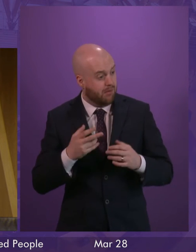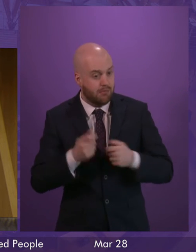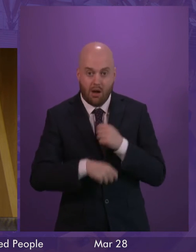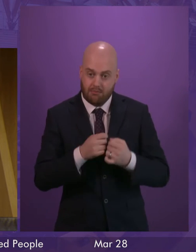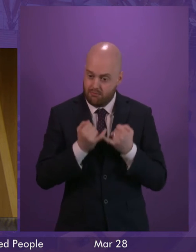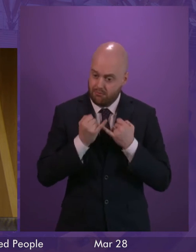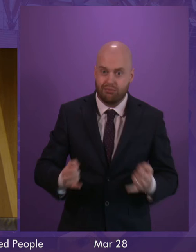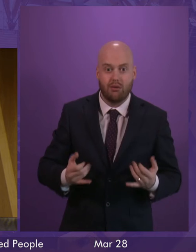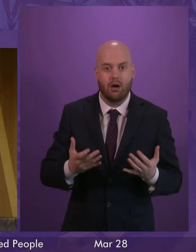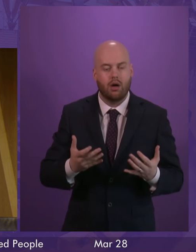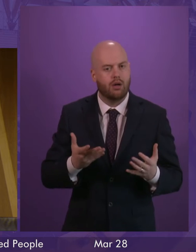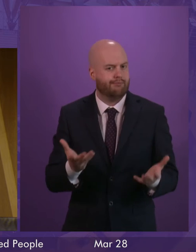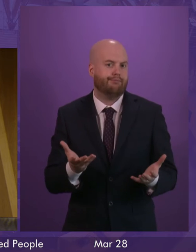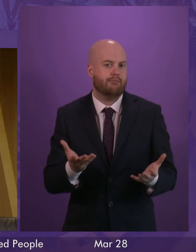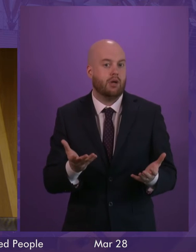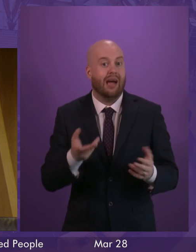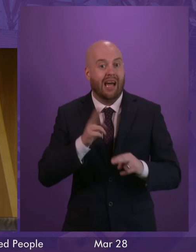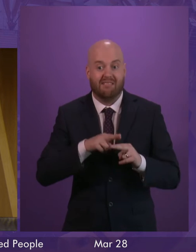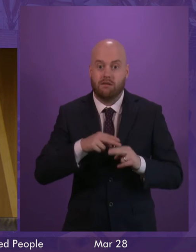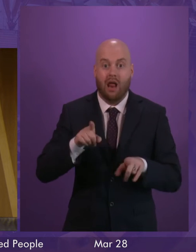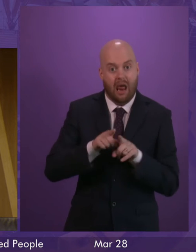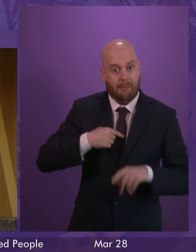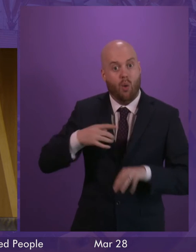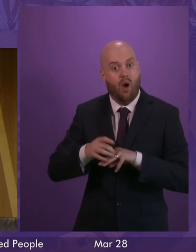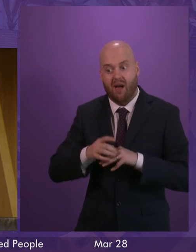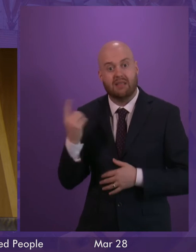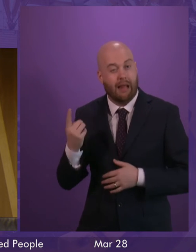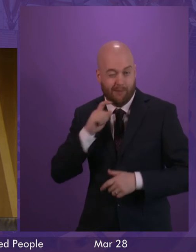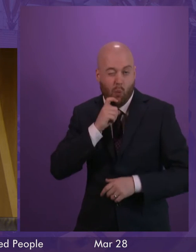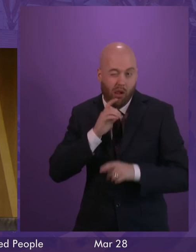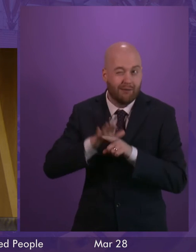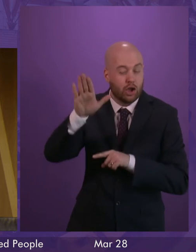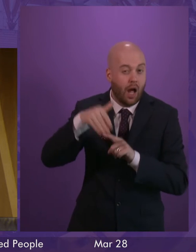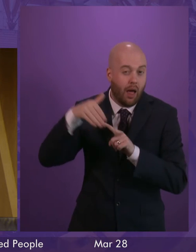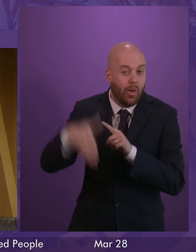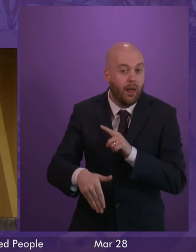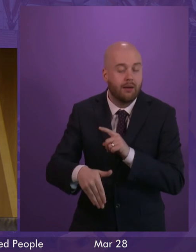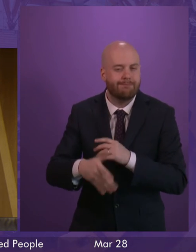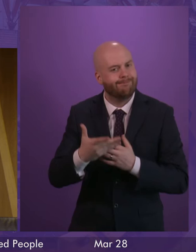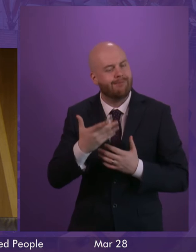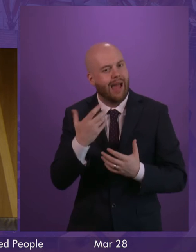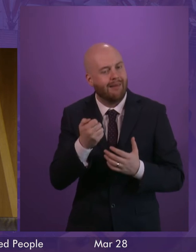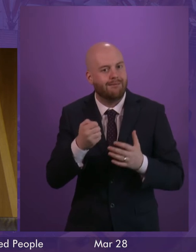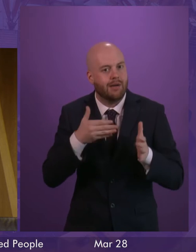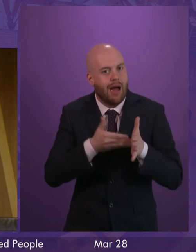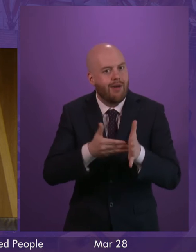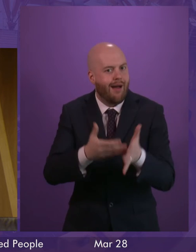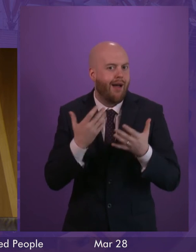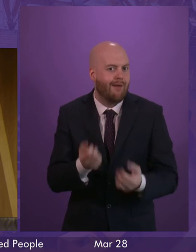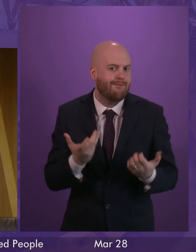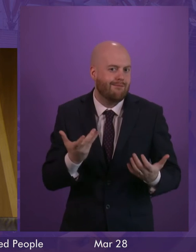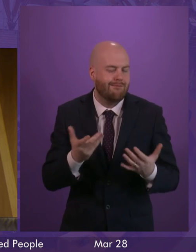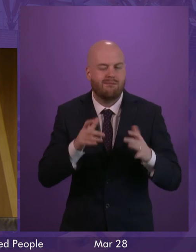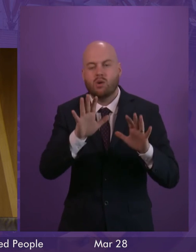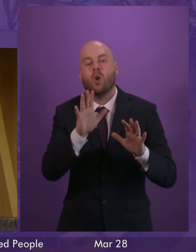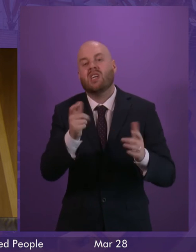it is going to be easier. But if you get secondary progressive, like Stacey, there are going to be difficulties. So, presiding officer, just to say that I welcome